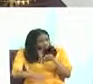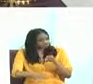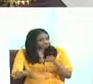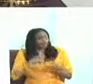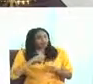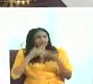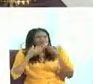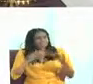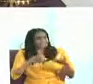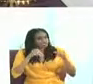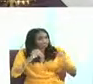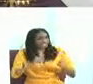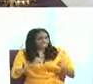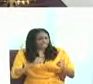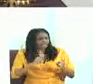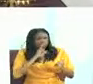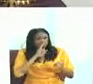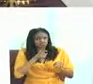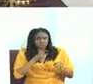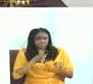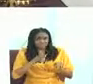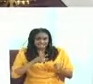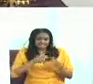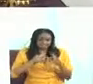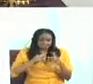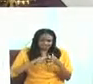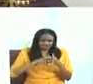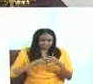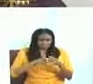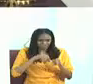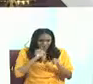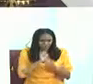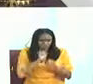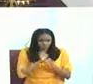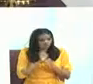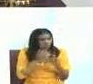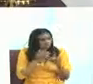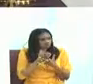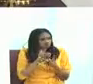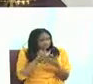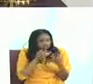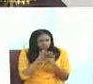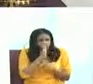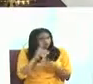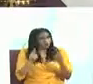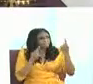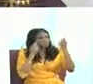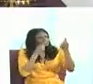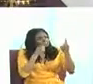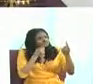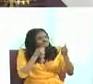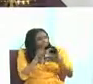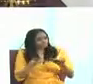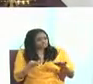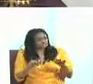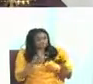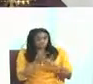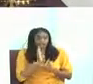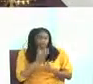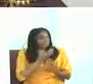we can pour resources into your work, into your mission, in our time, in our talent, and our